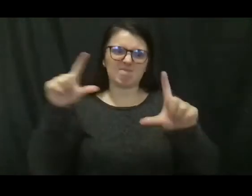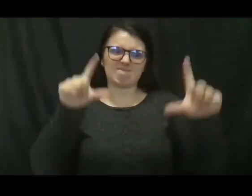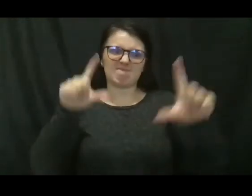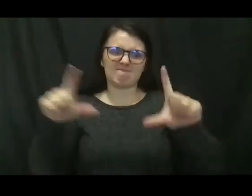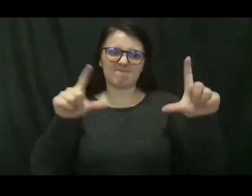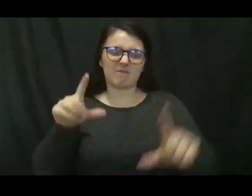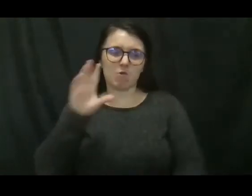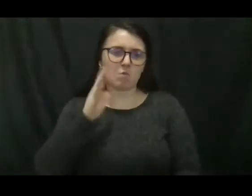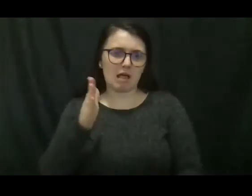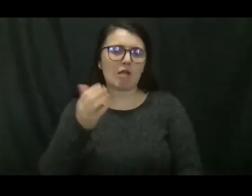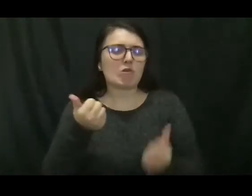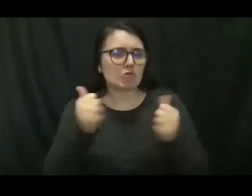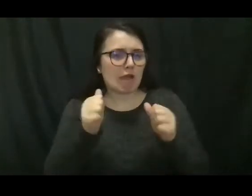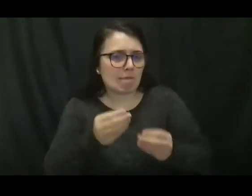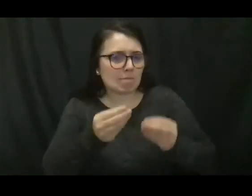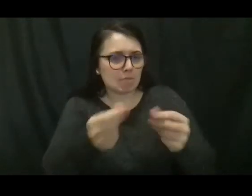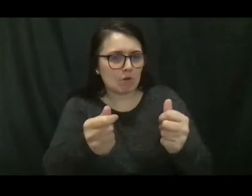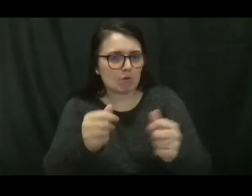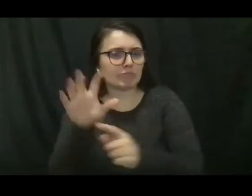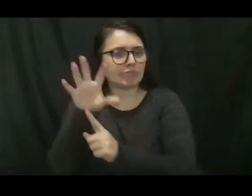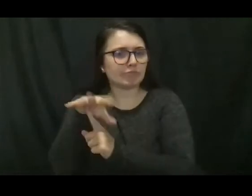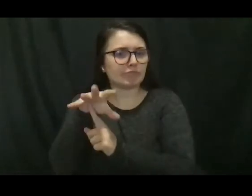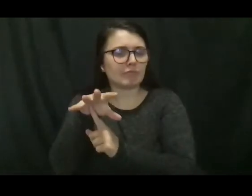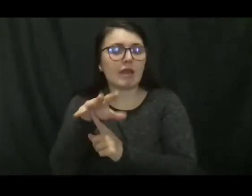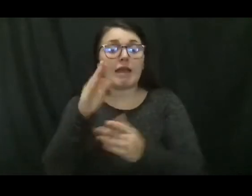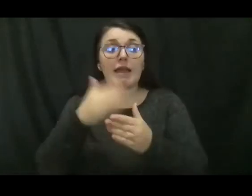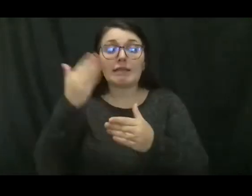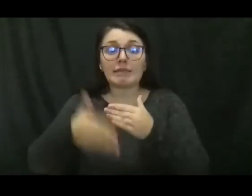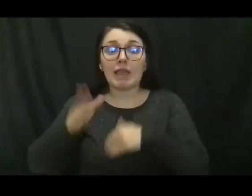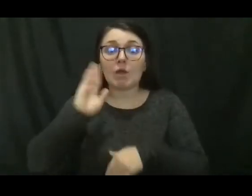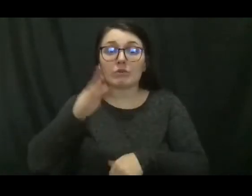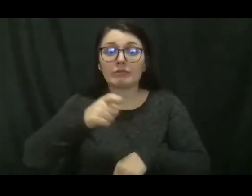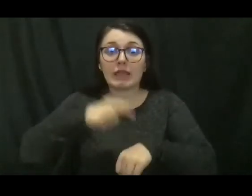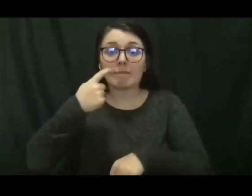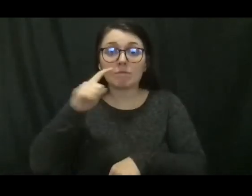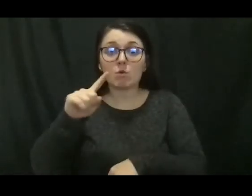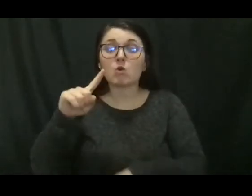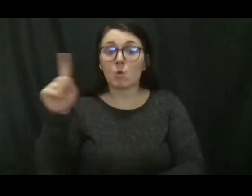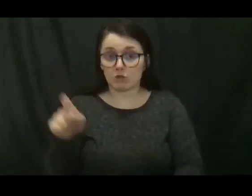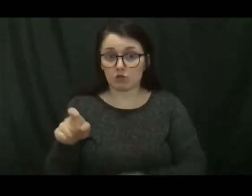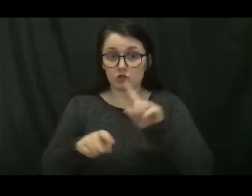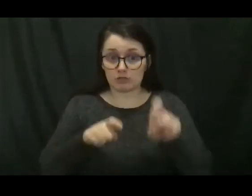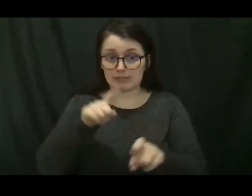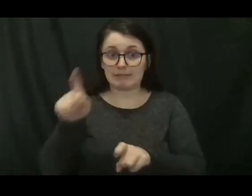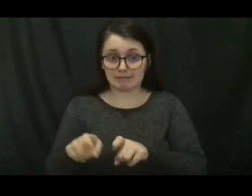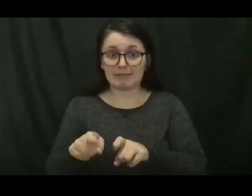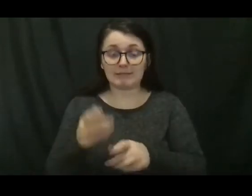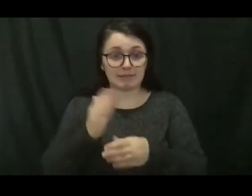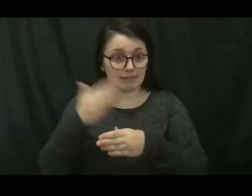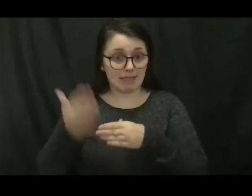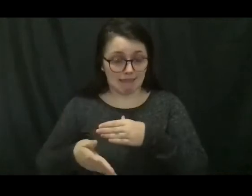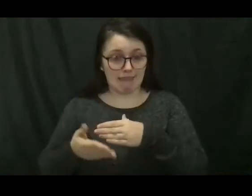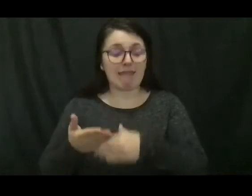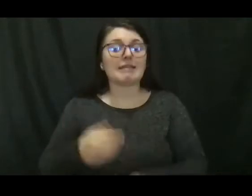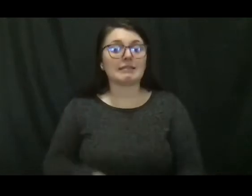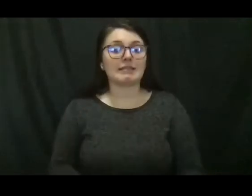smooth. And then always at the end, we'll have time for some questions. And then we'll have